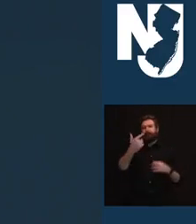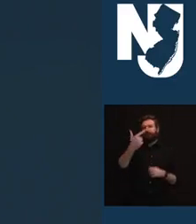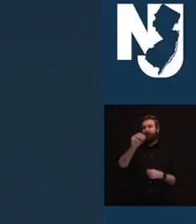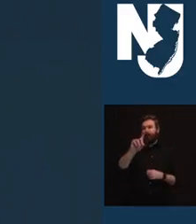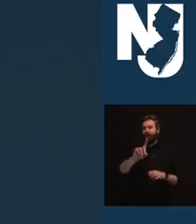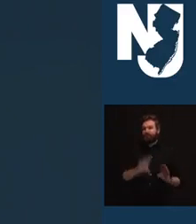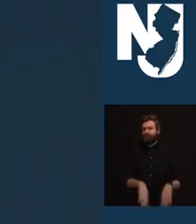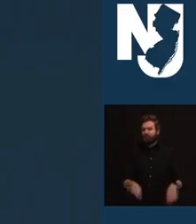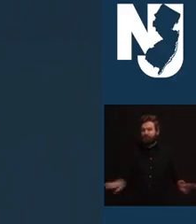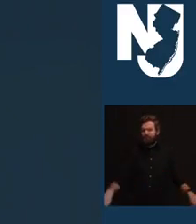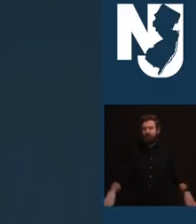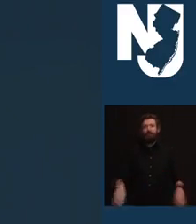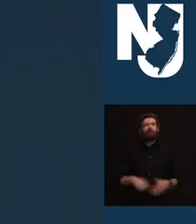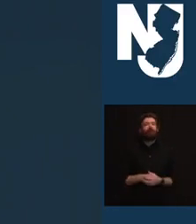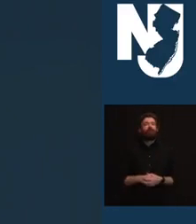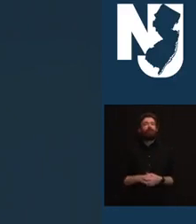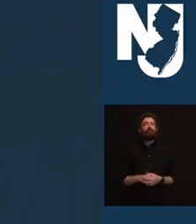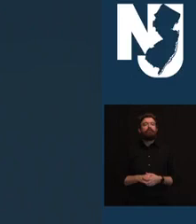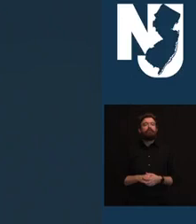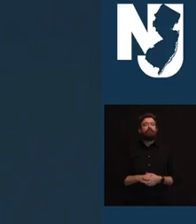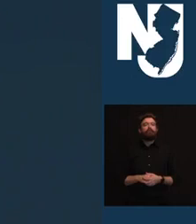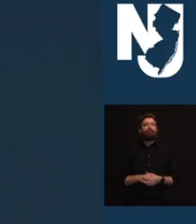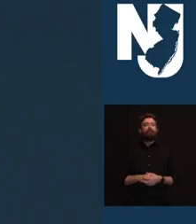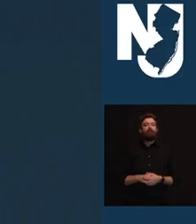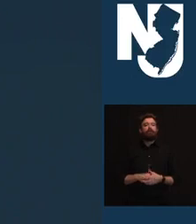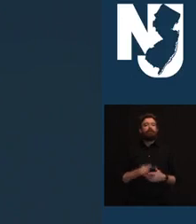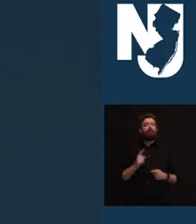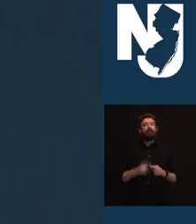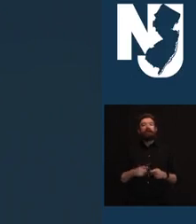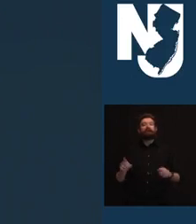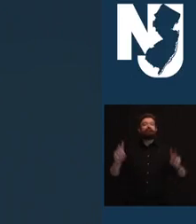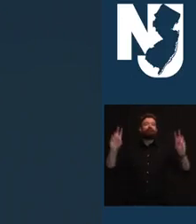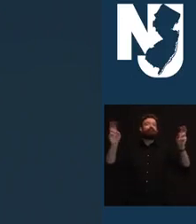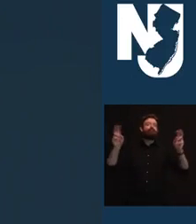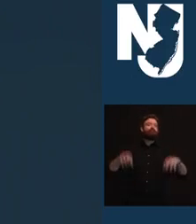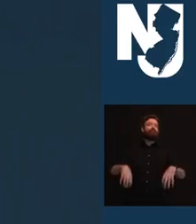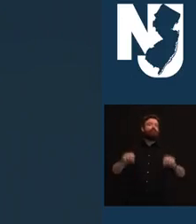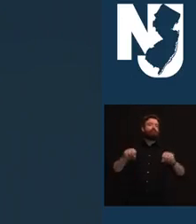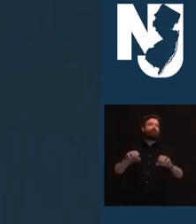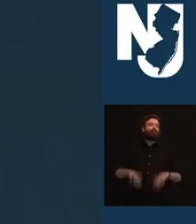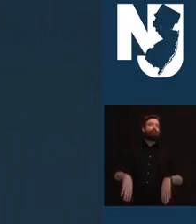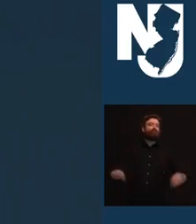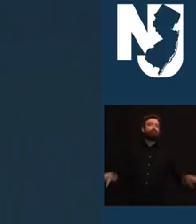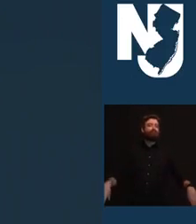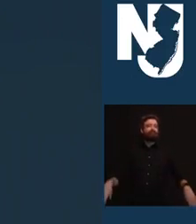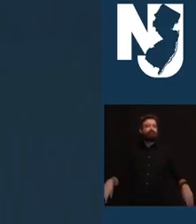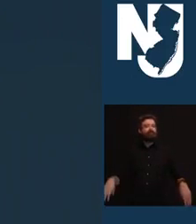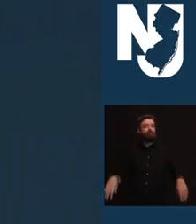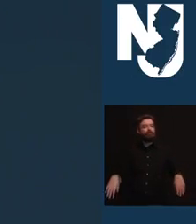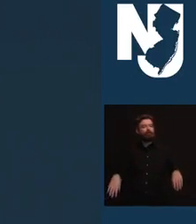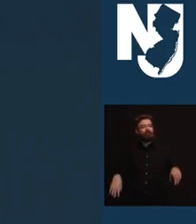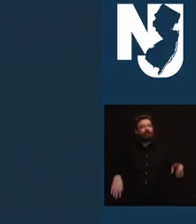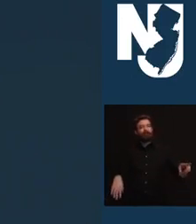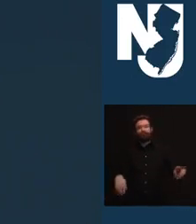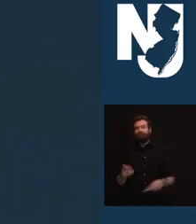family as if they were her own. And she leaves many friends and grateful neighbors. We honor Doris for her lifetime